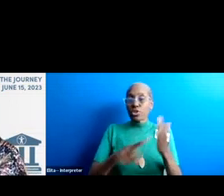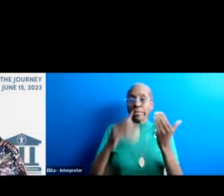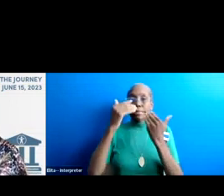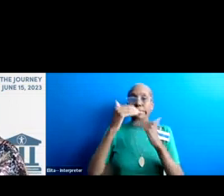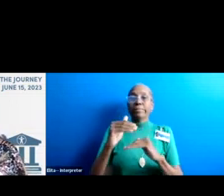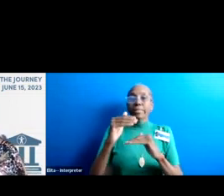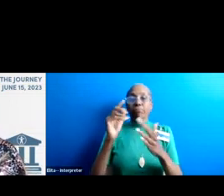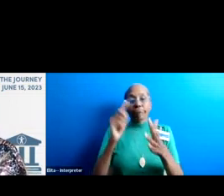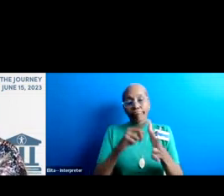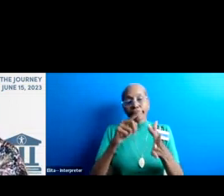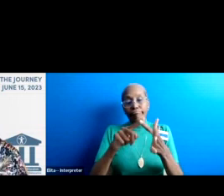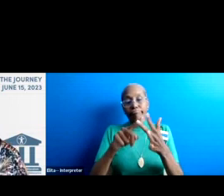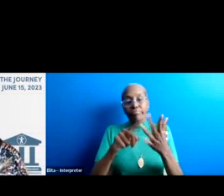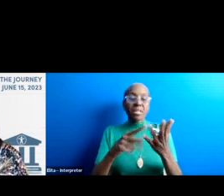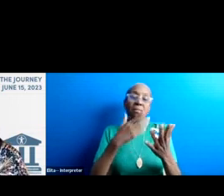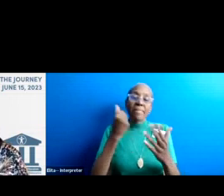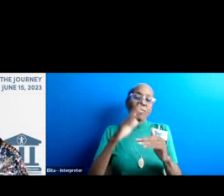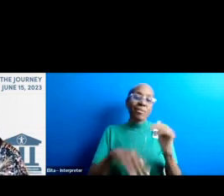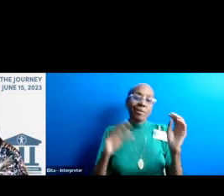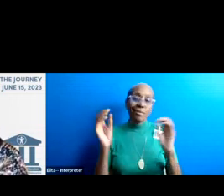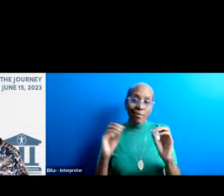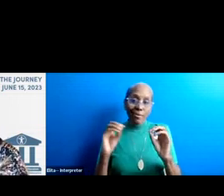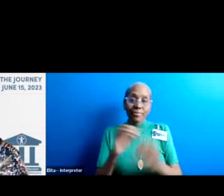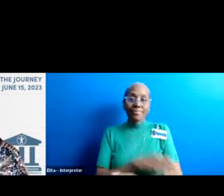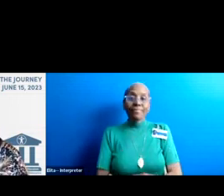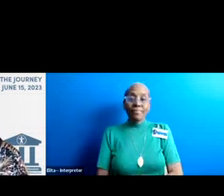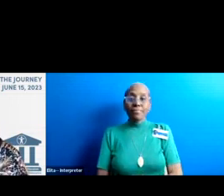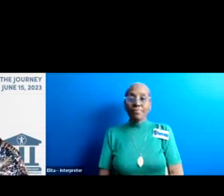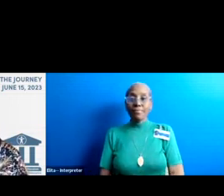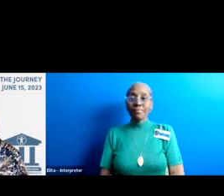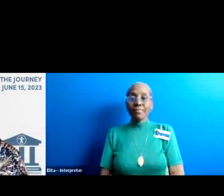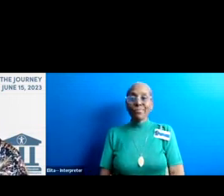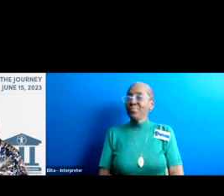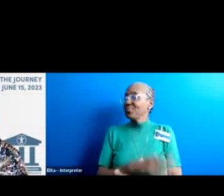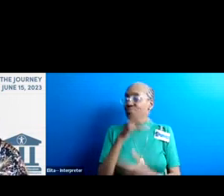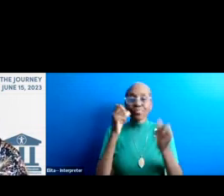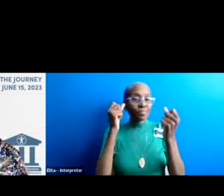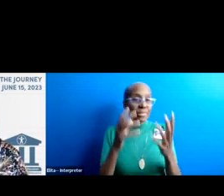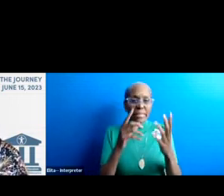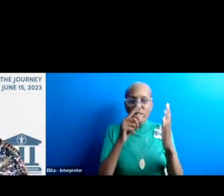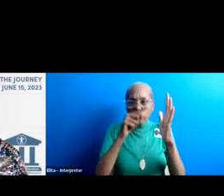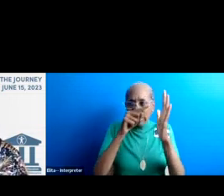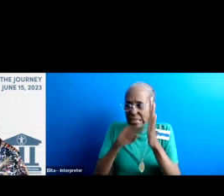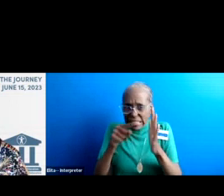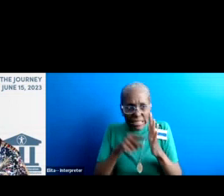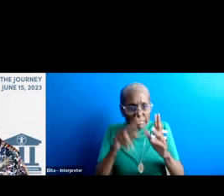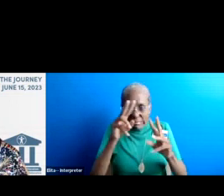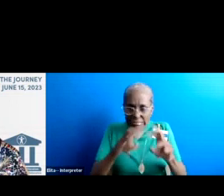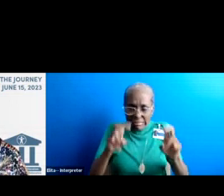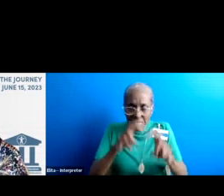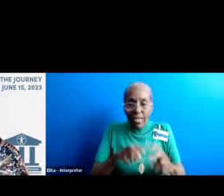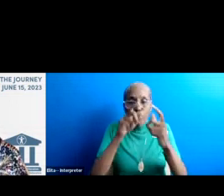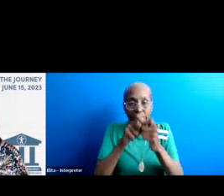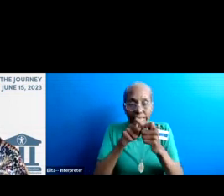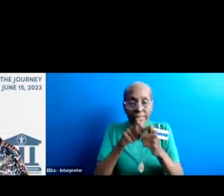certain amount of things, but it's better than nothing. So there's not a whole lot to dig in here. I mean, I can go into